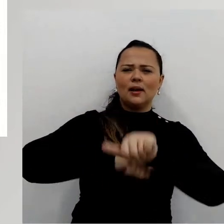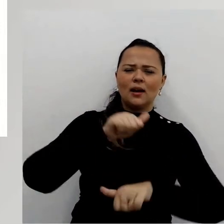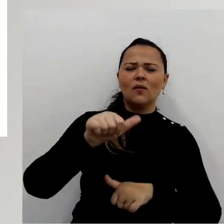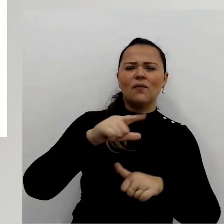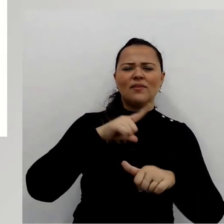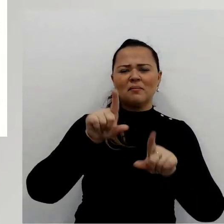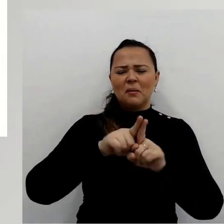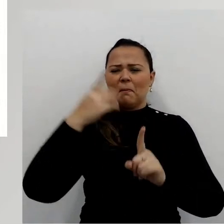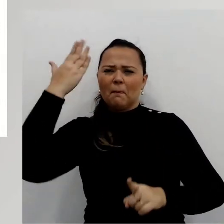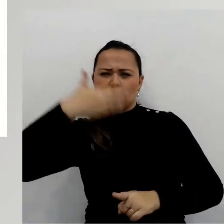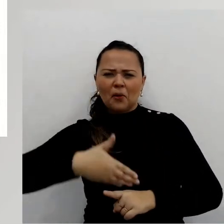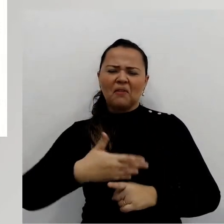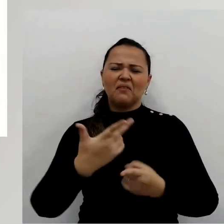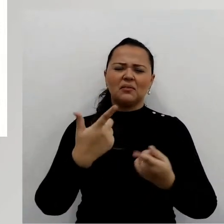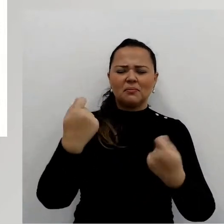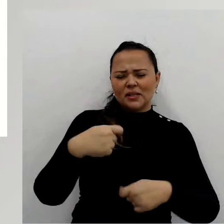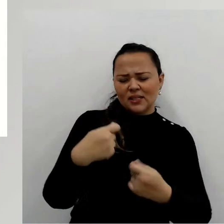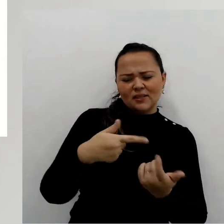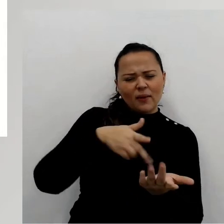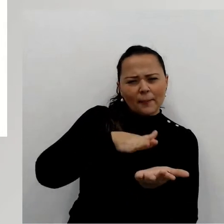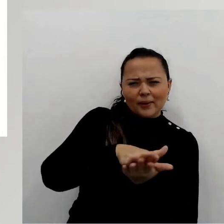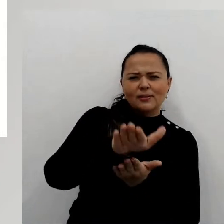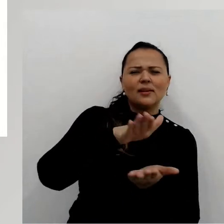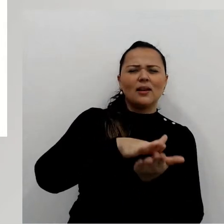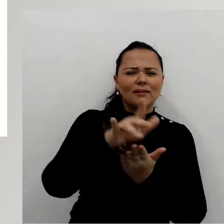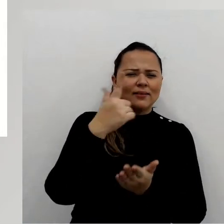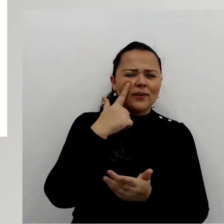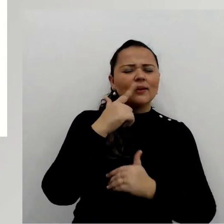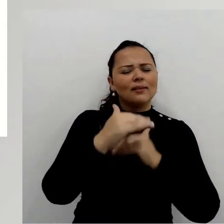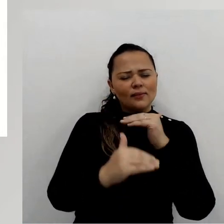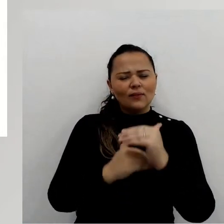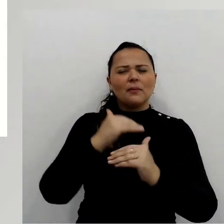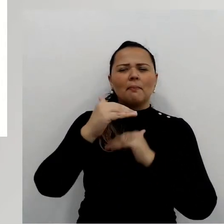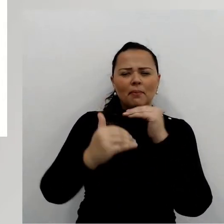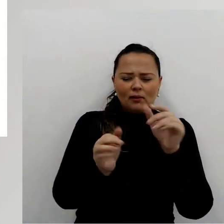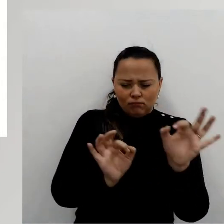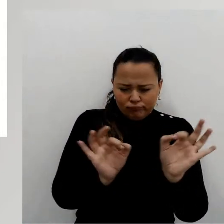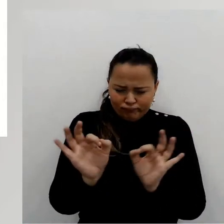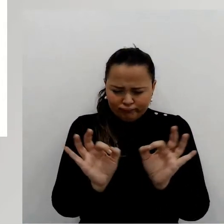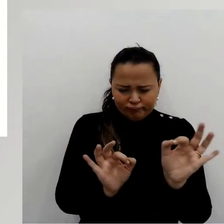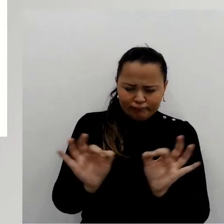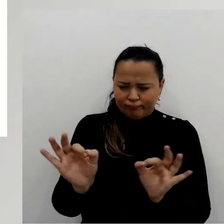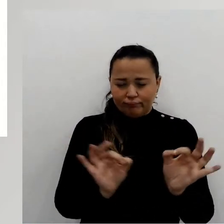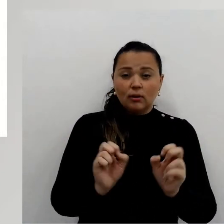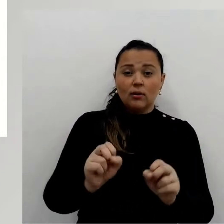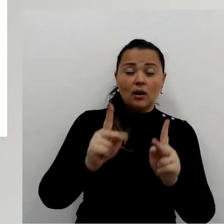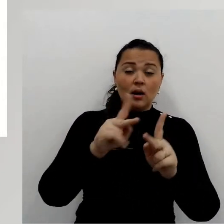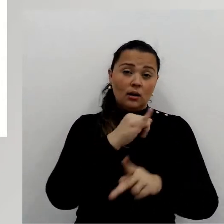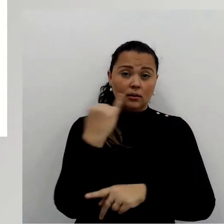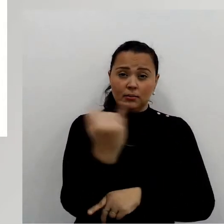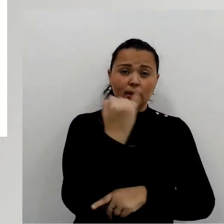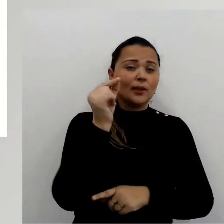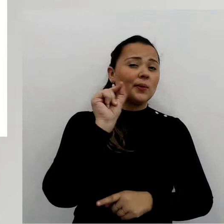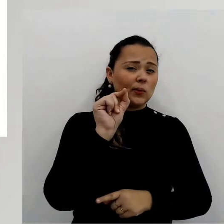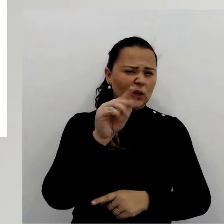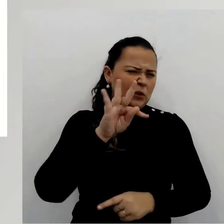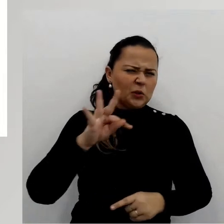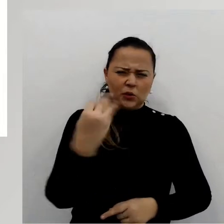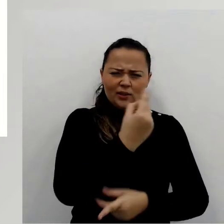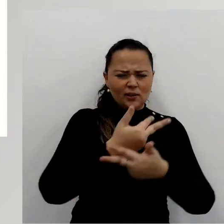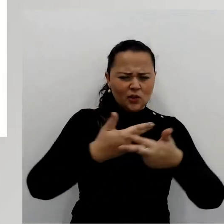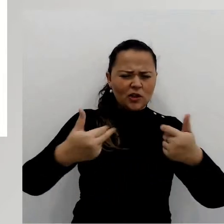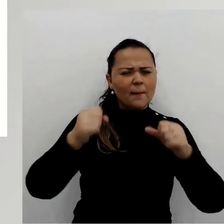developing impositions, etc. And the interesting thing is that all of these things can work with all of the